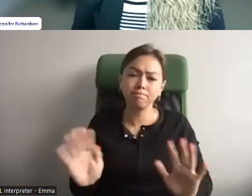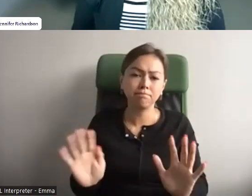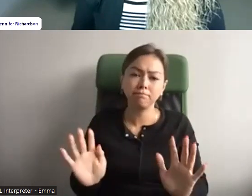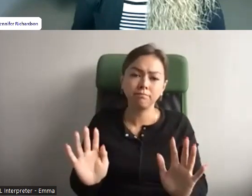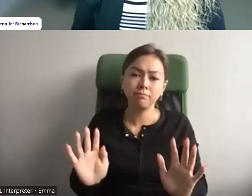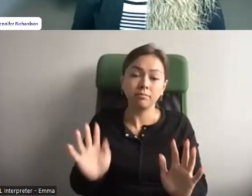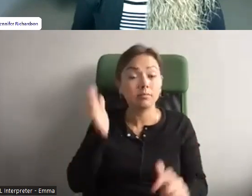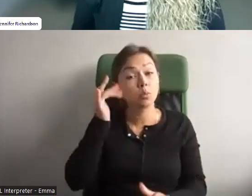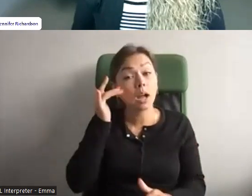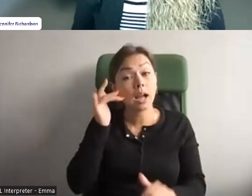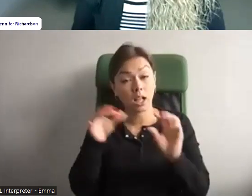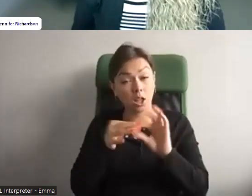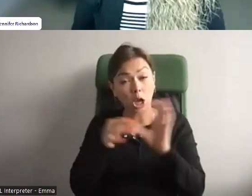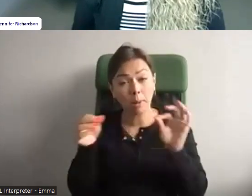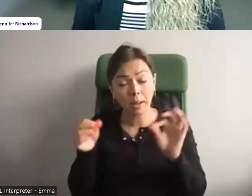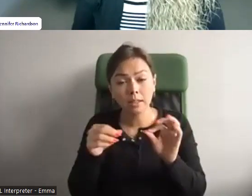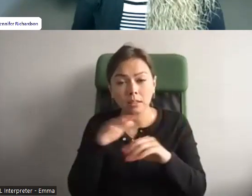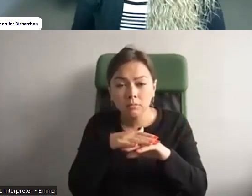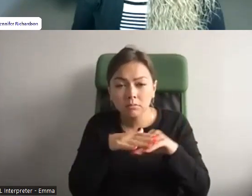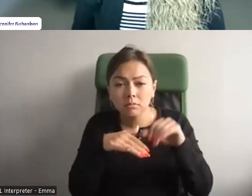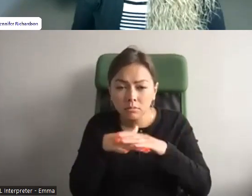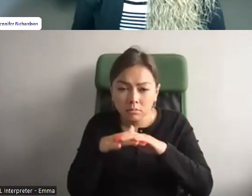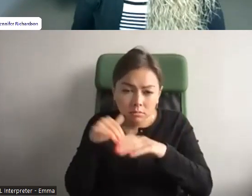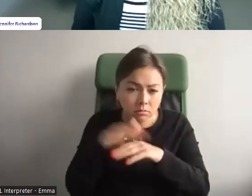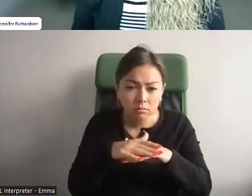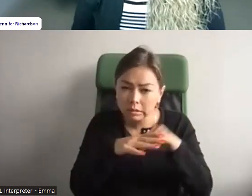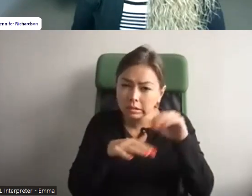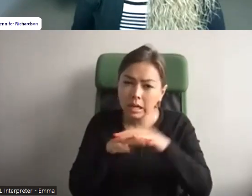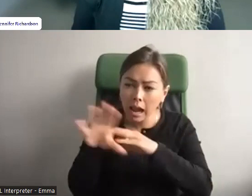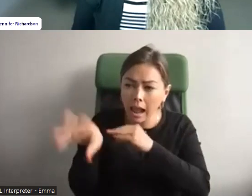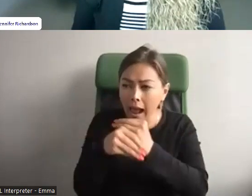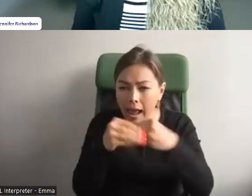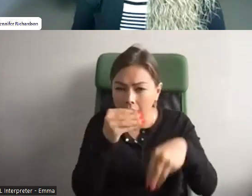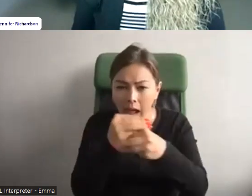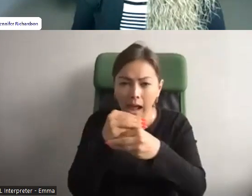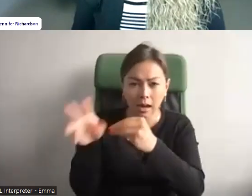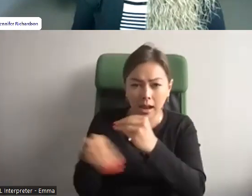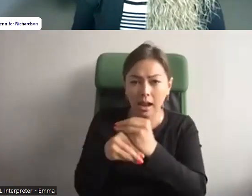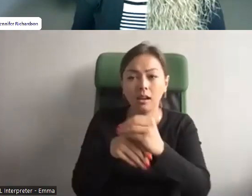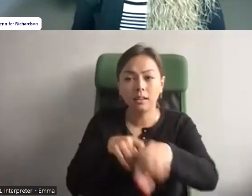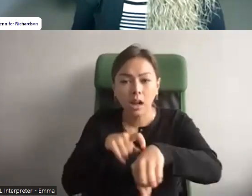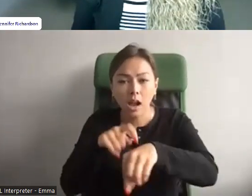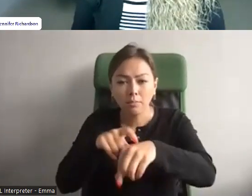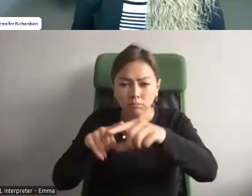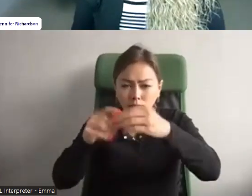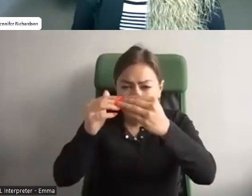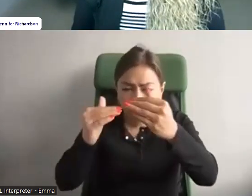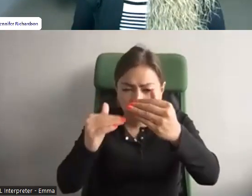they become layered, they accumulate, there's an accretion over time, and